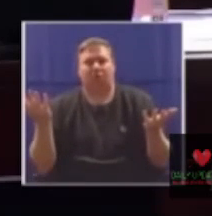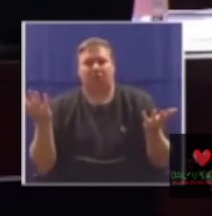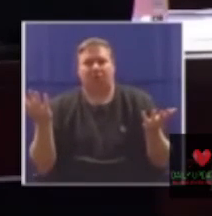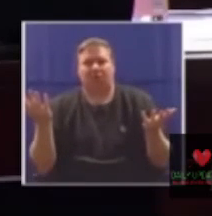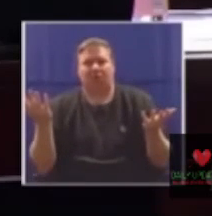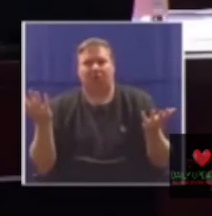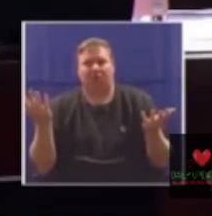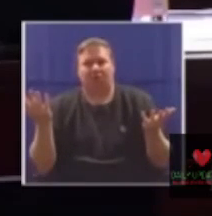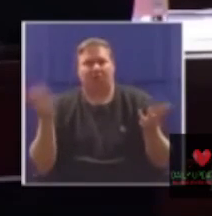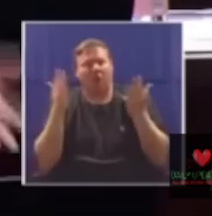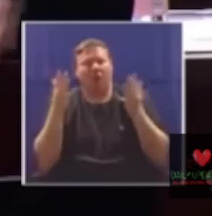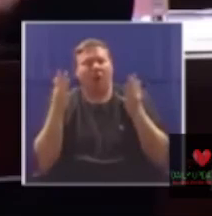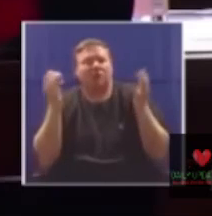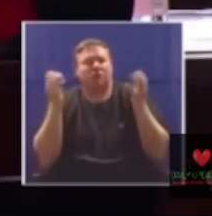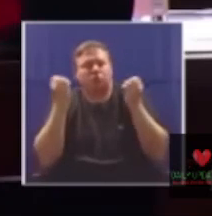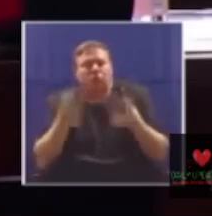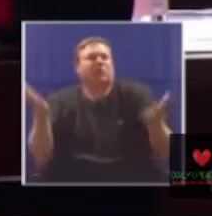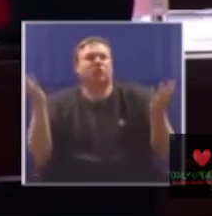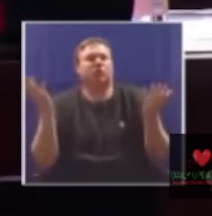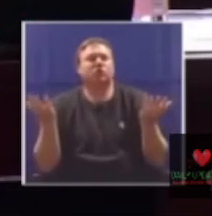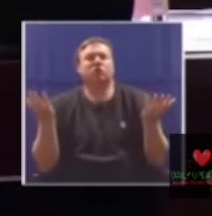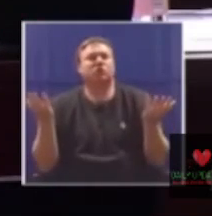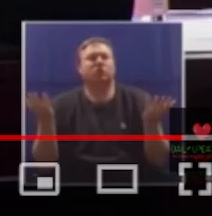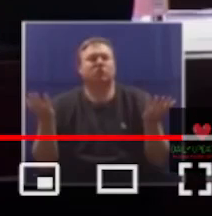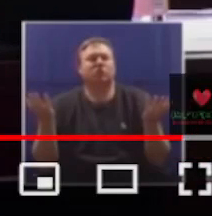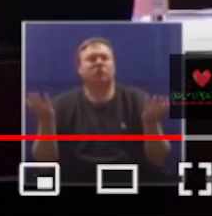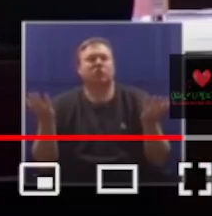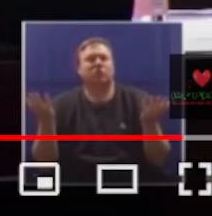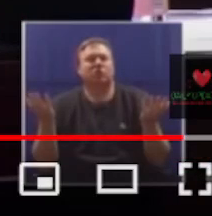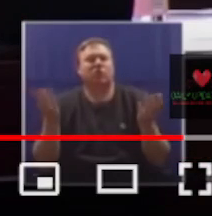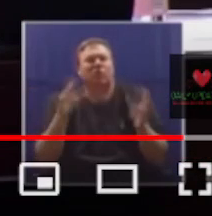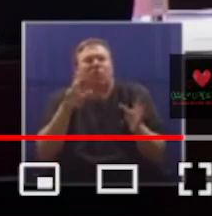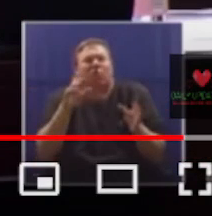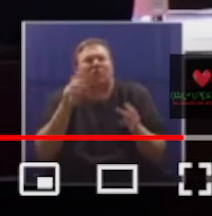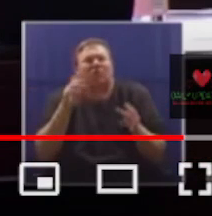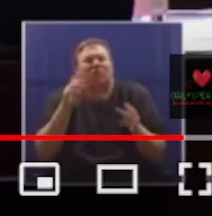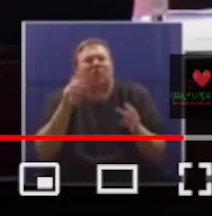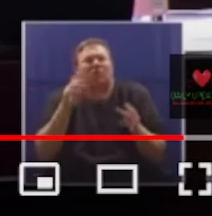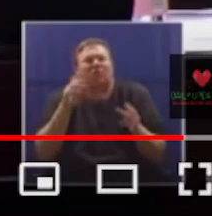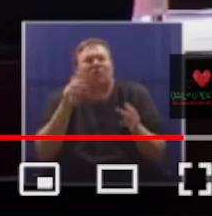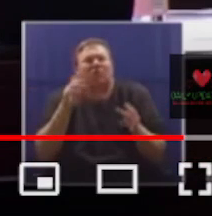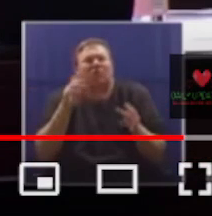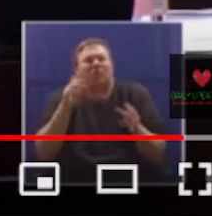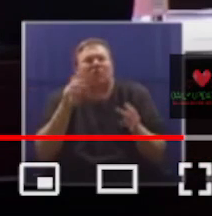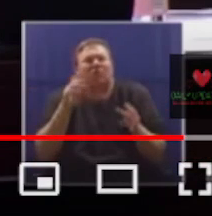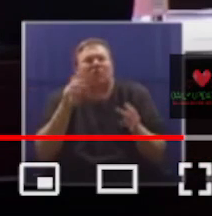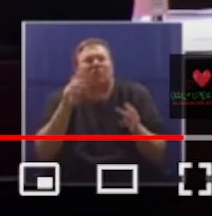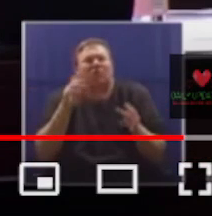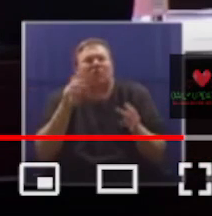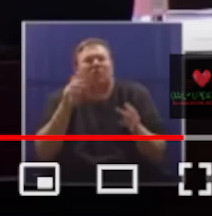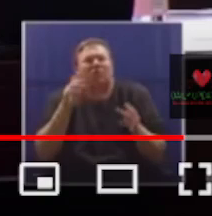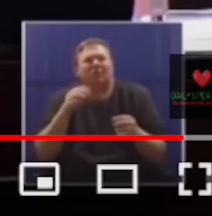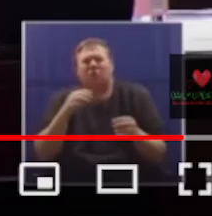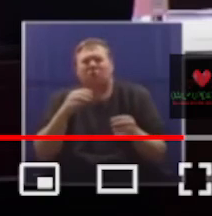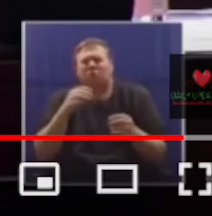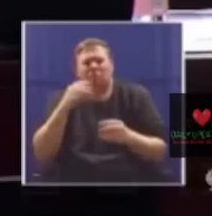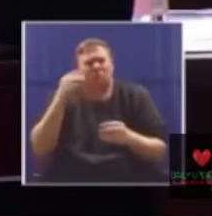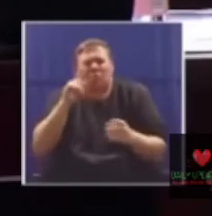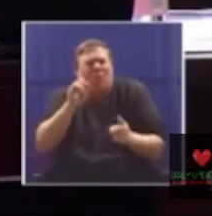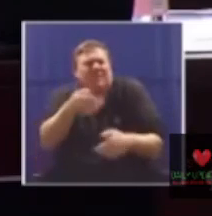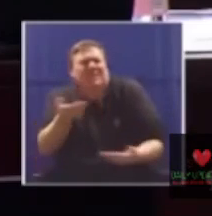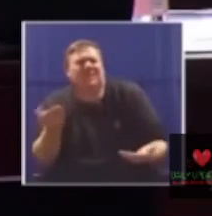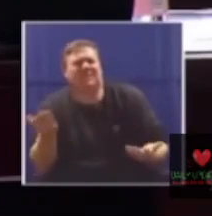for praising absolute rubbish. What nonsense is this? For praising mediocrity, man.